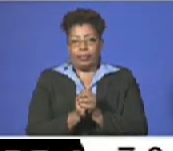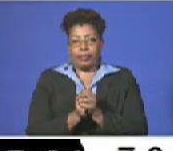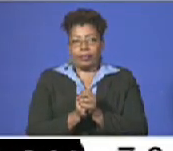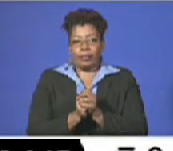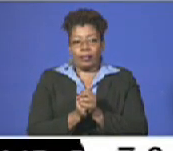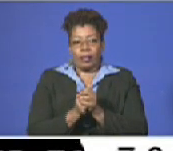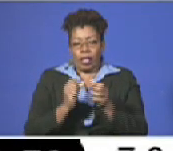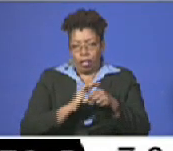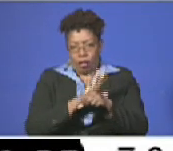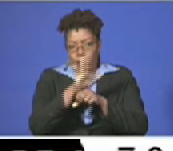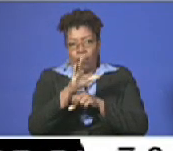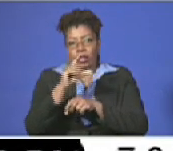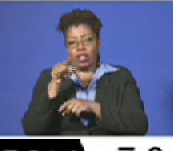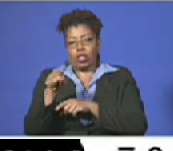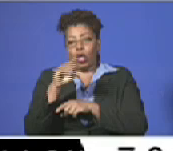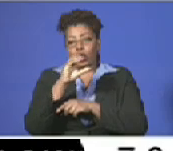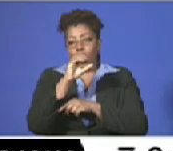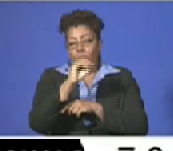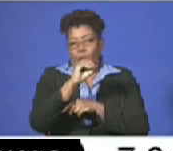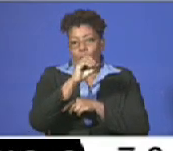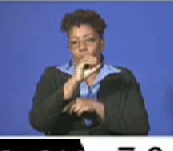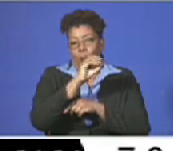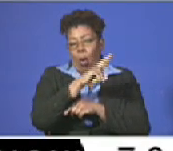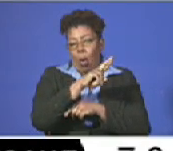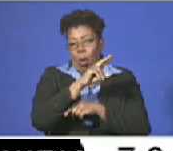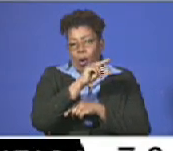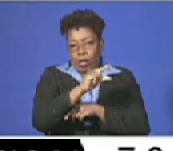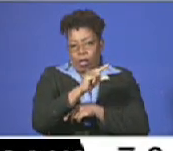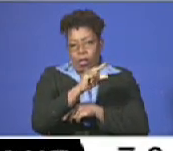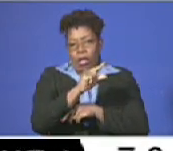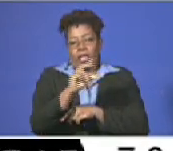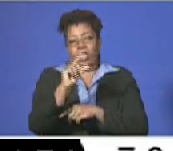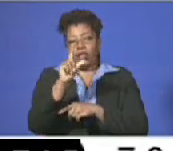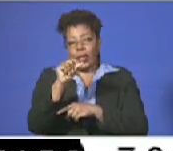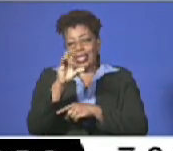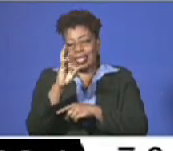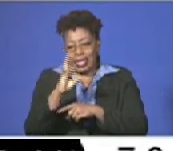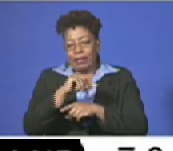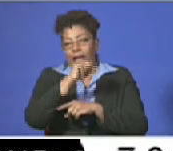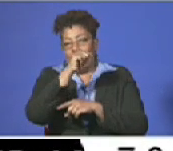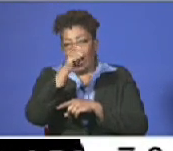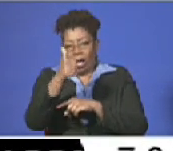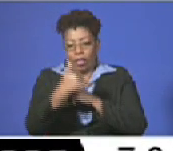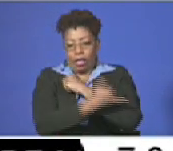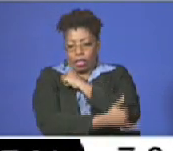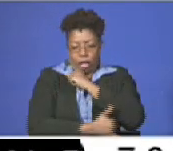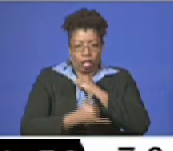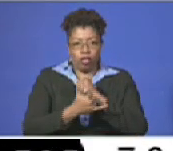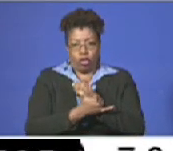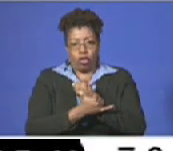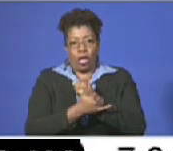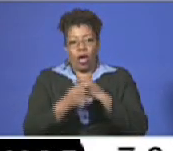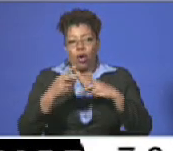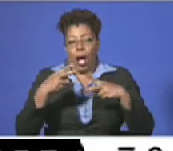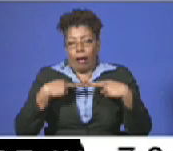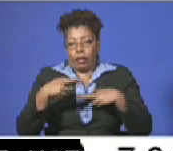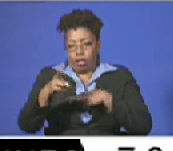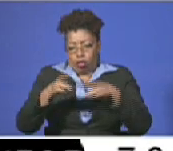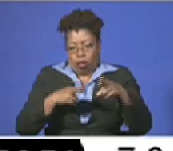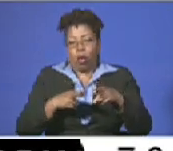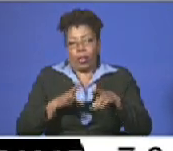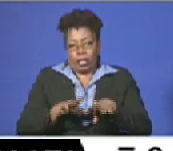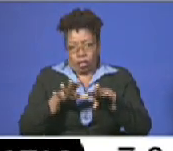And coronavirus.org has listed the Bahamas among 27 nations around the world that have tamed the spread of the